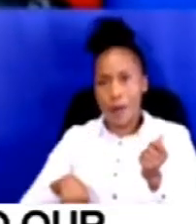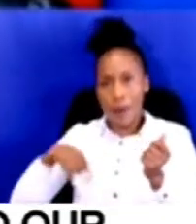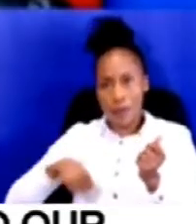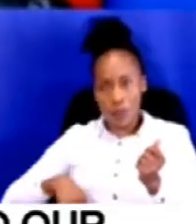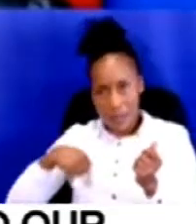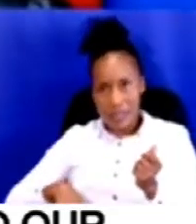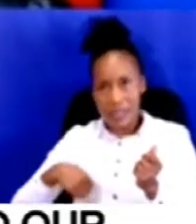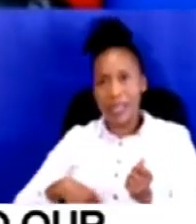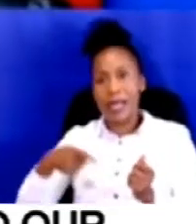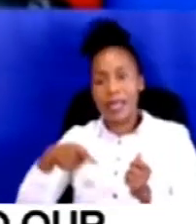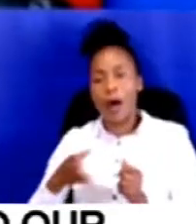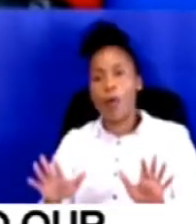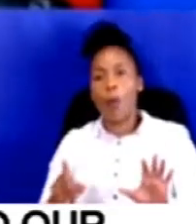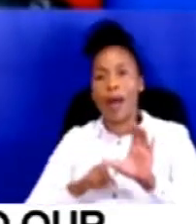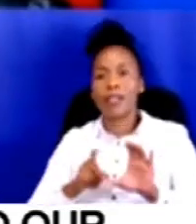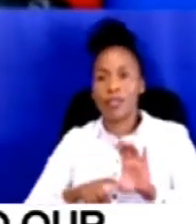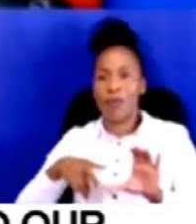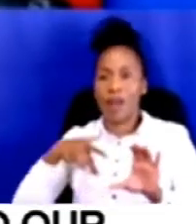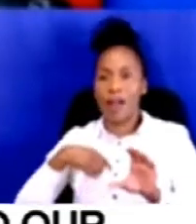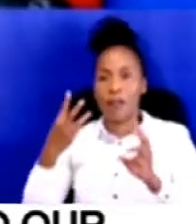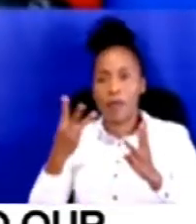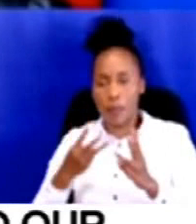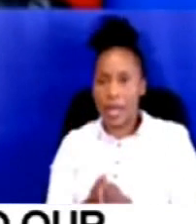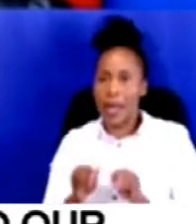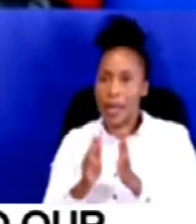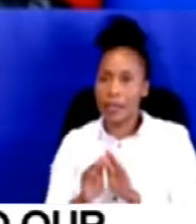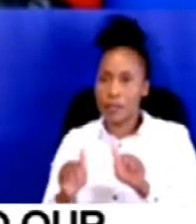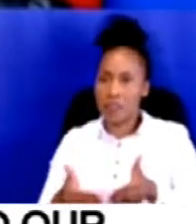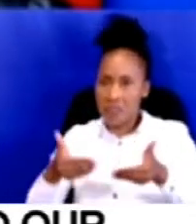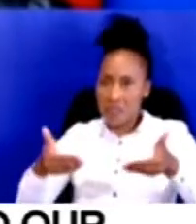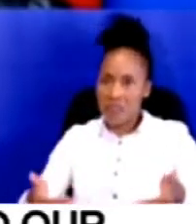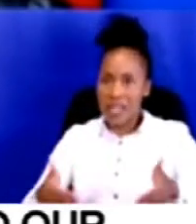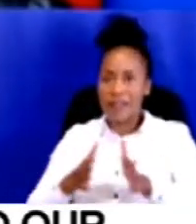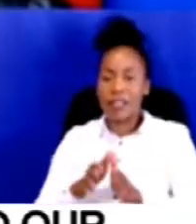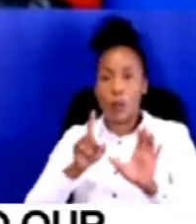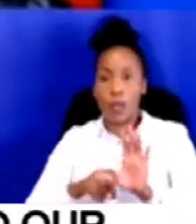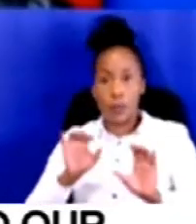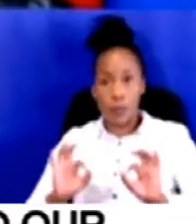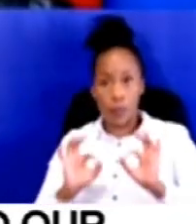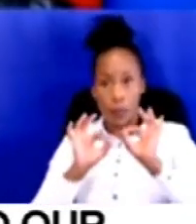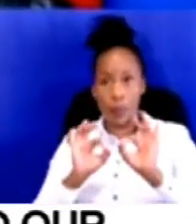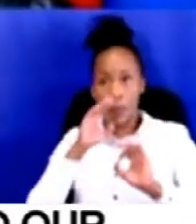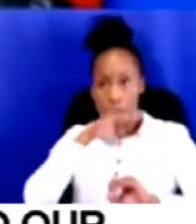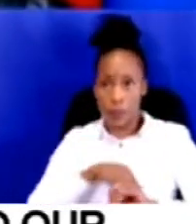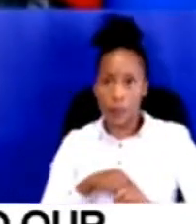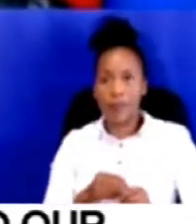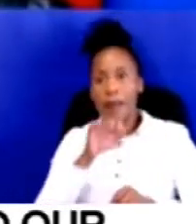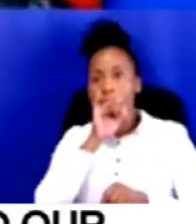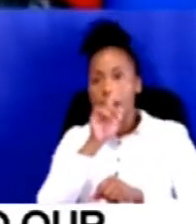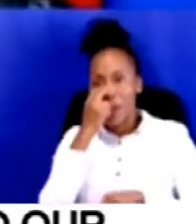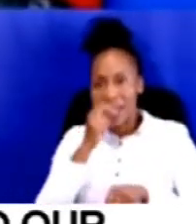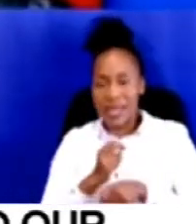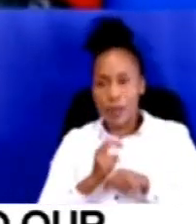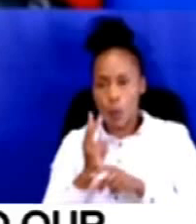the quality and speed of service delivery. Therefore, we should look into these